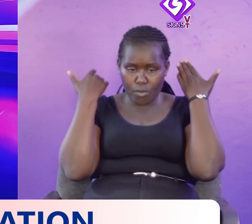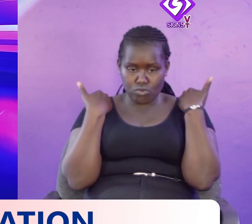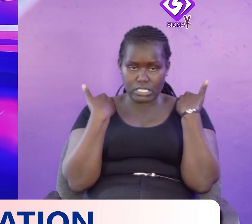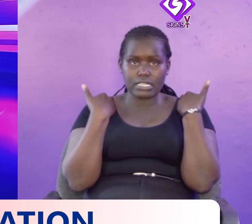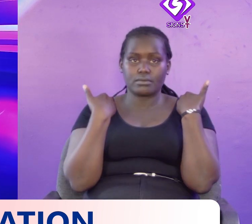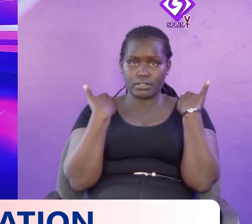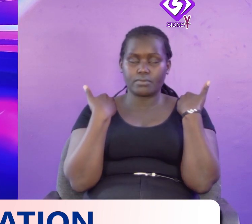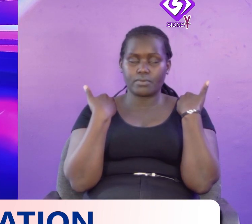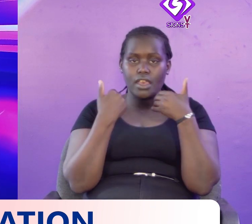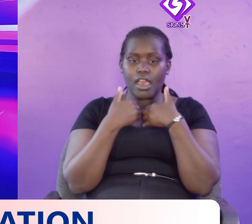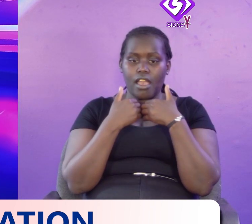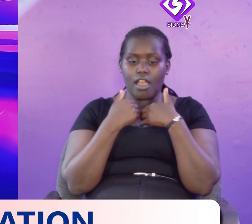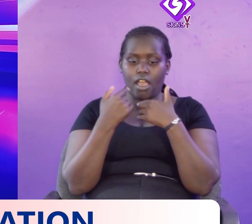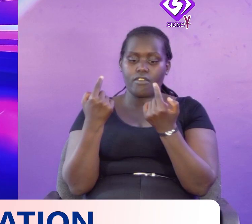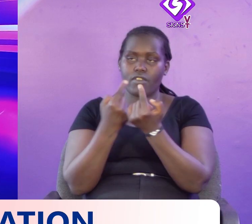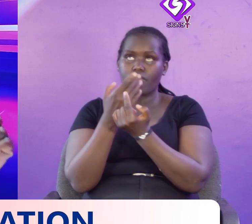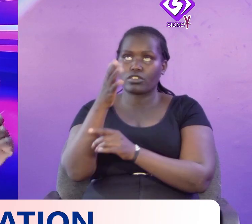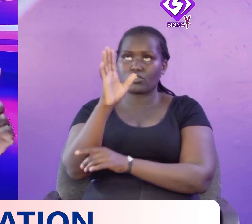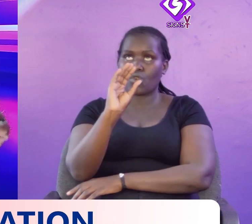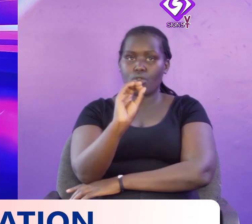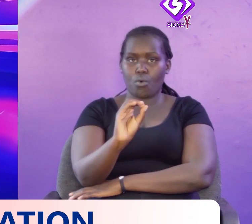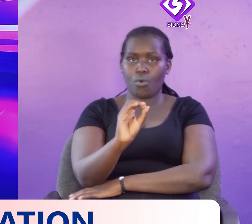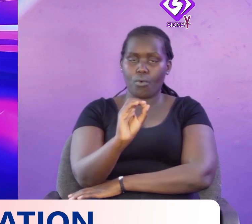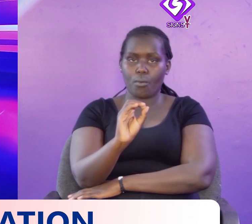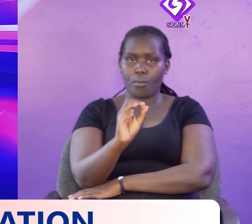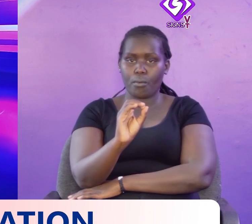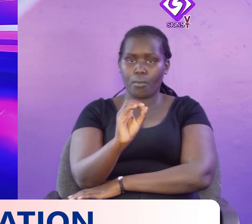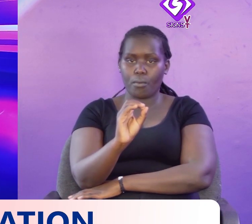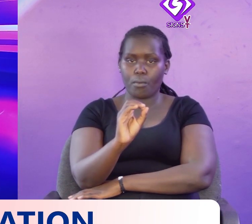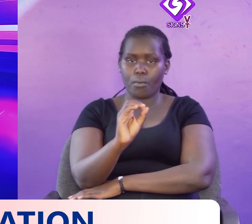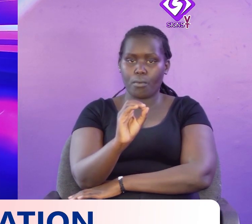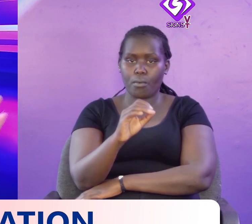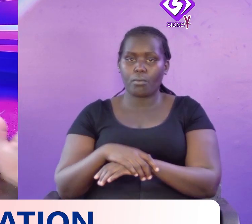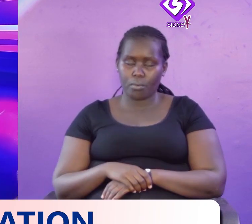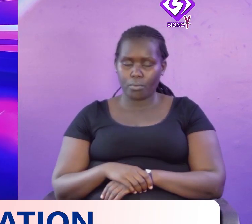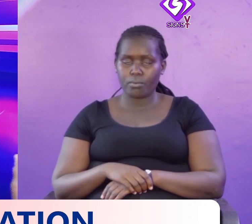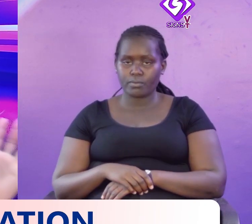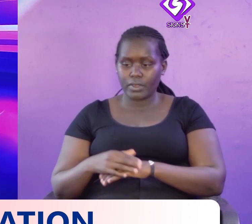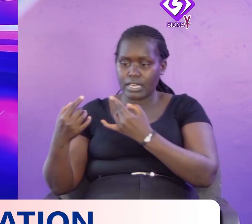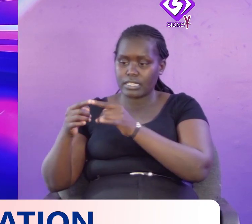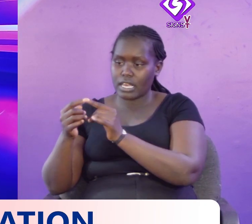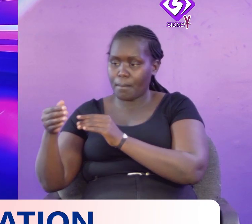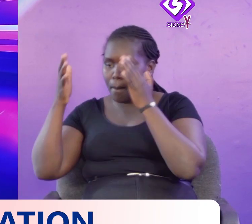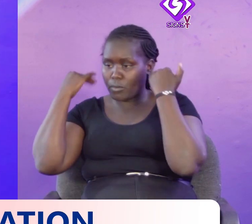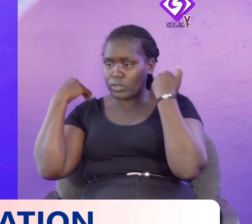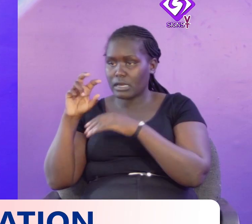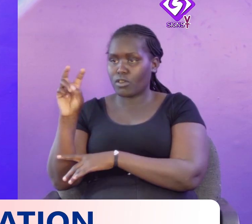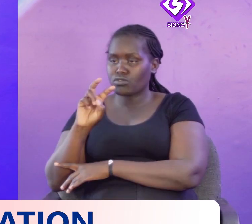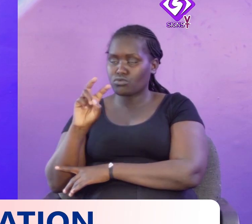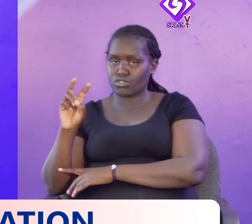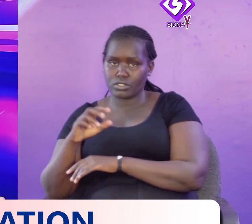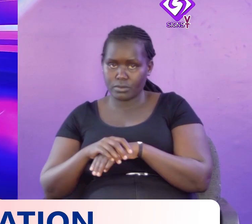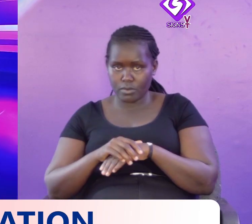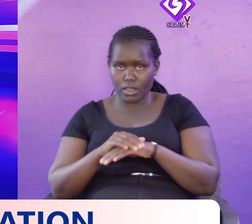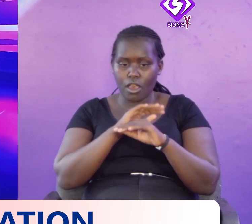they do not have a different God. And God many is other just religions one. are also watching. But go I ahead. know. Yeah. Every human being believes that there is a